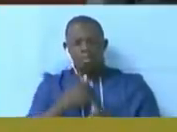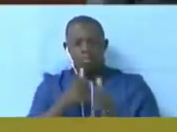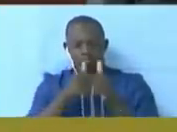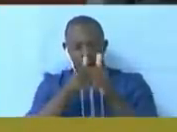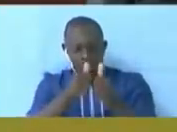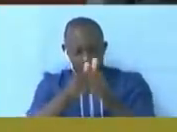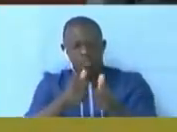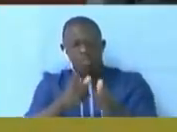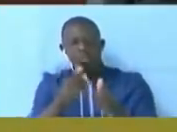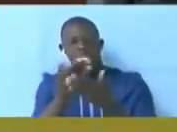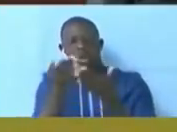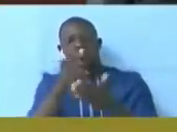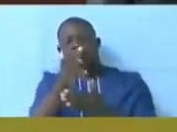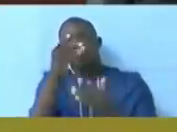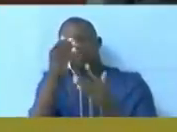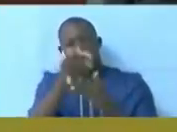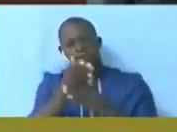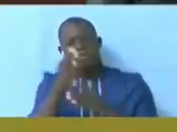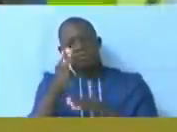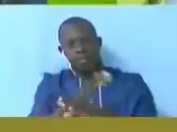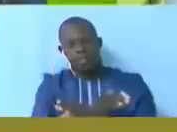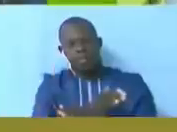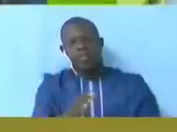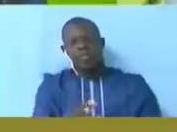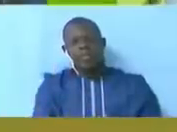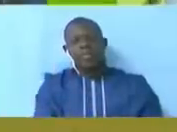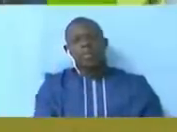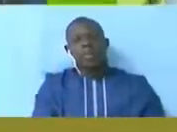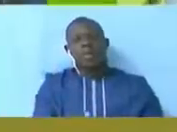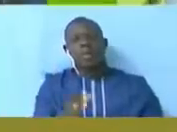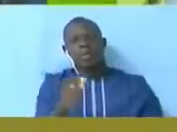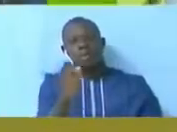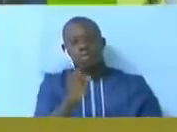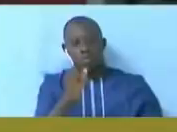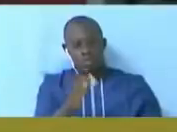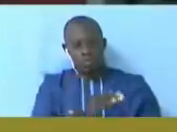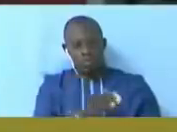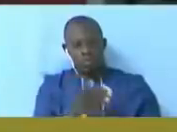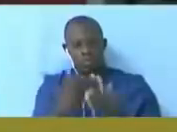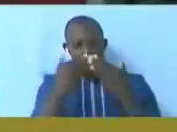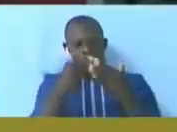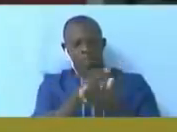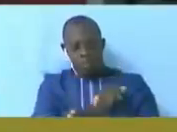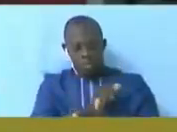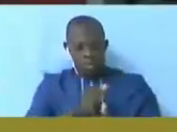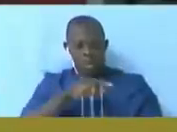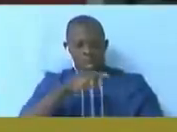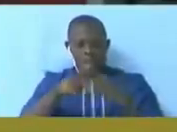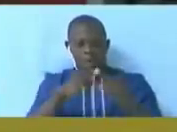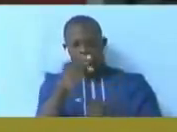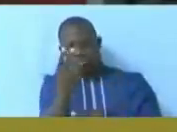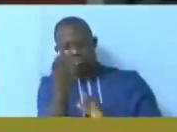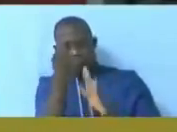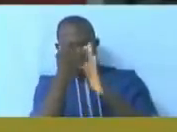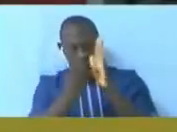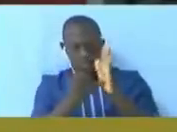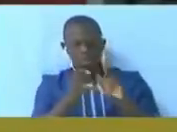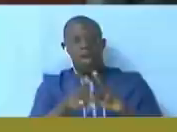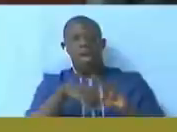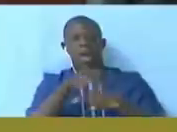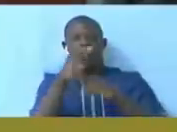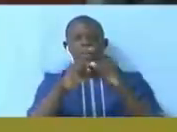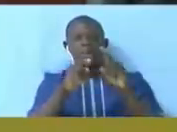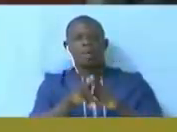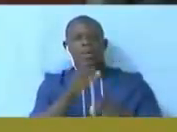alanko nyo bayndo la dunda kono. You've told us that it was in relation to two issues, that is the issue of the Ghanaians and the issue of the drugs.